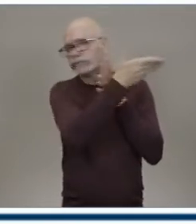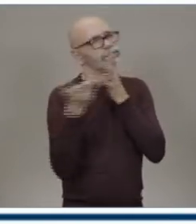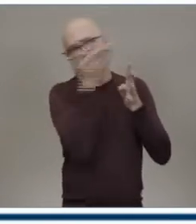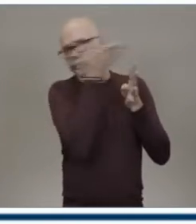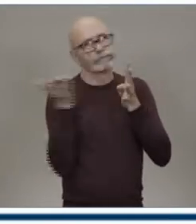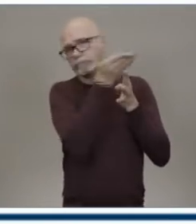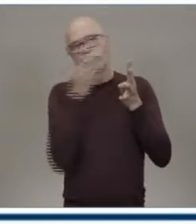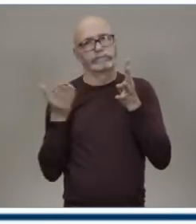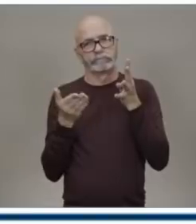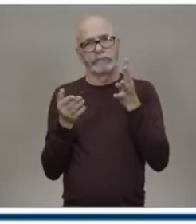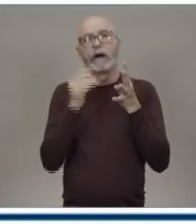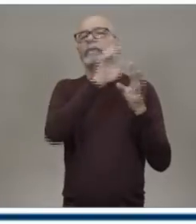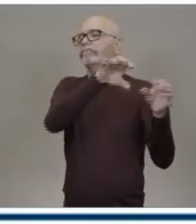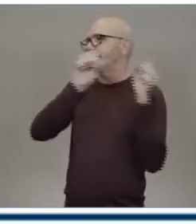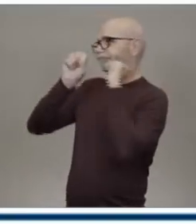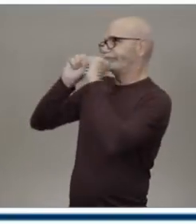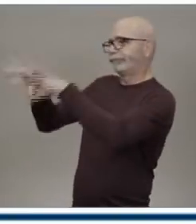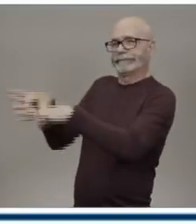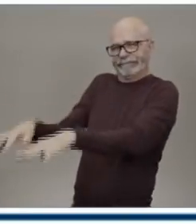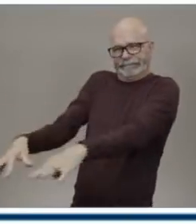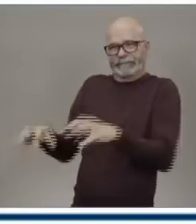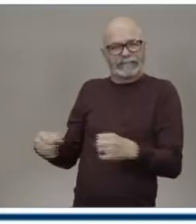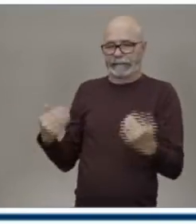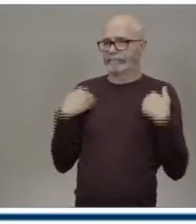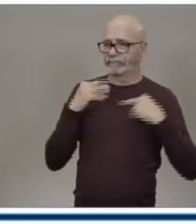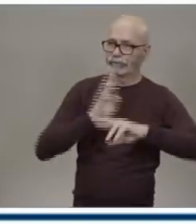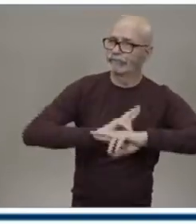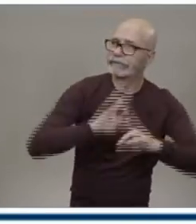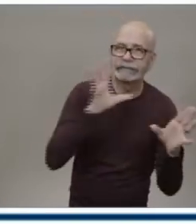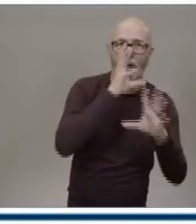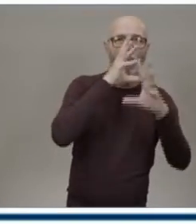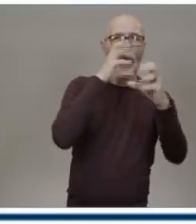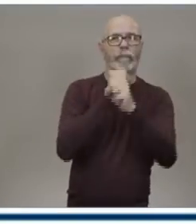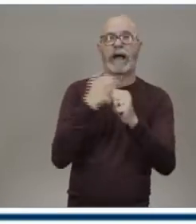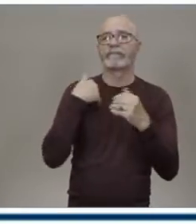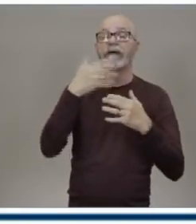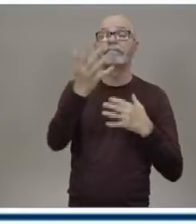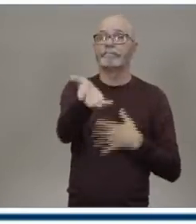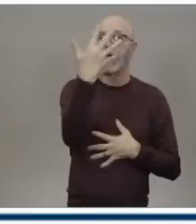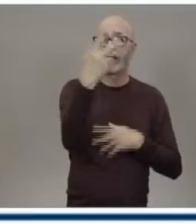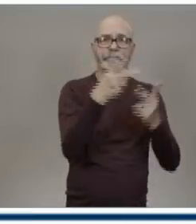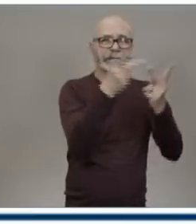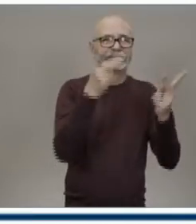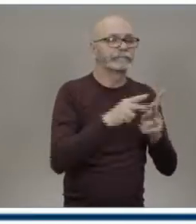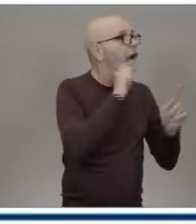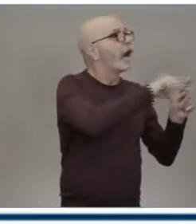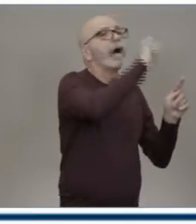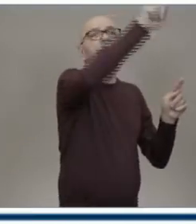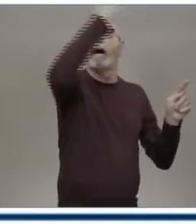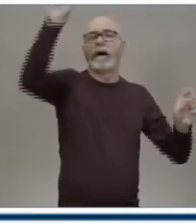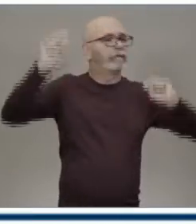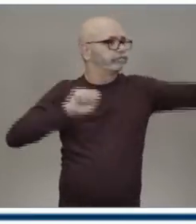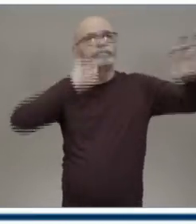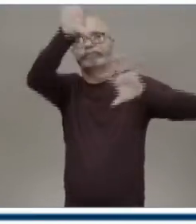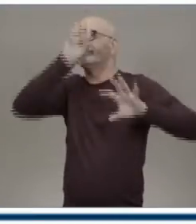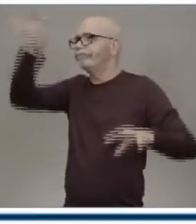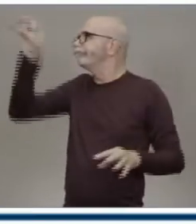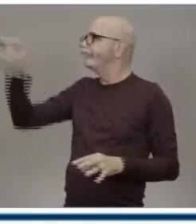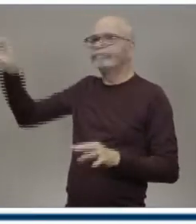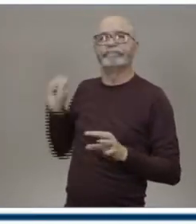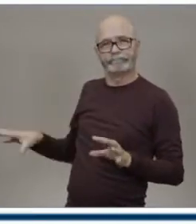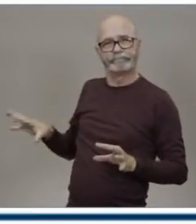any type of vaccine at 5 locations across the province. So early in January, we'll be able to